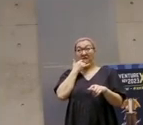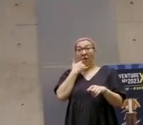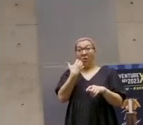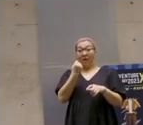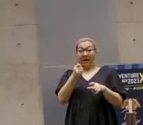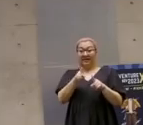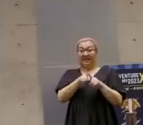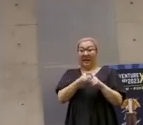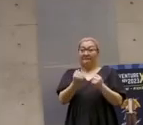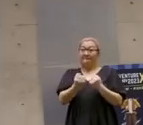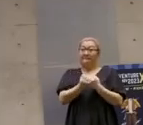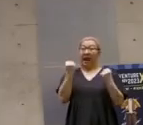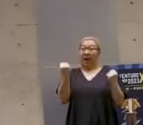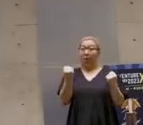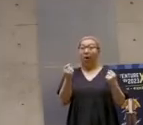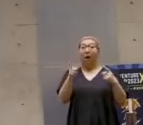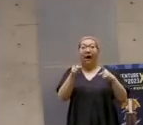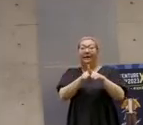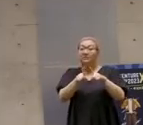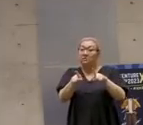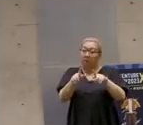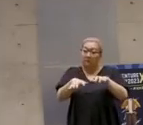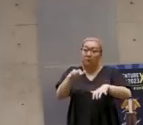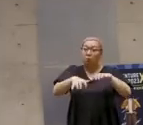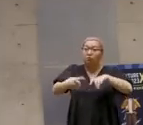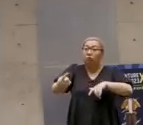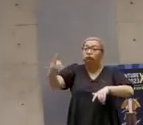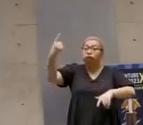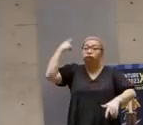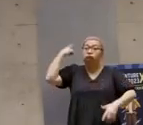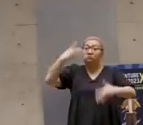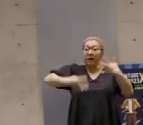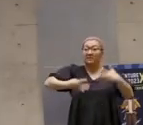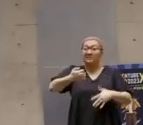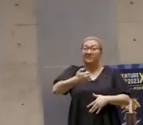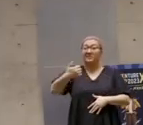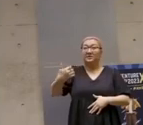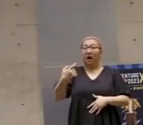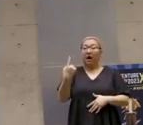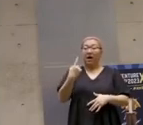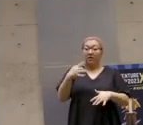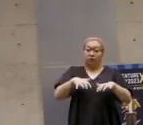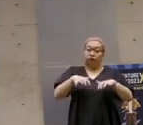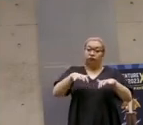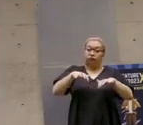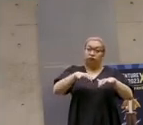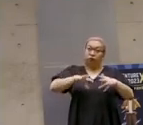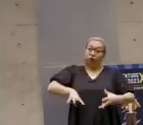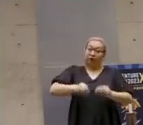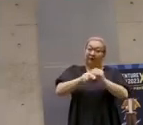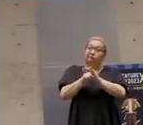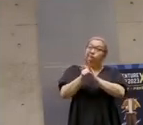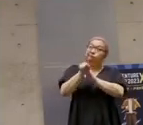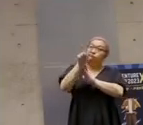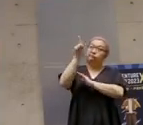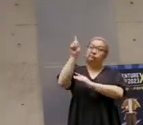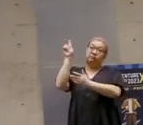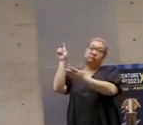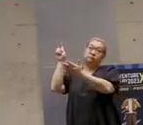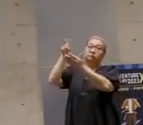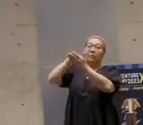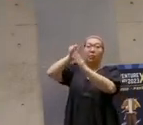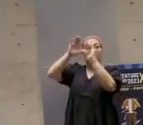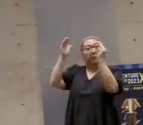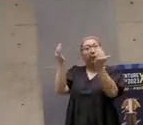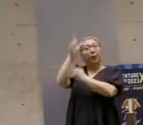the astronauts on the moon. So you can imagine how incredible it was at that time to be able to harness